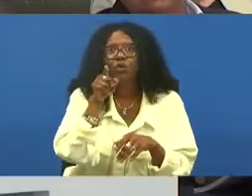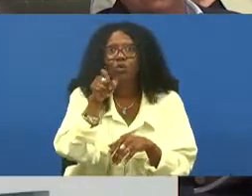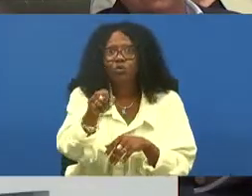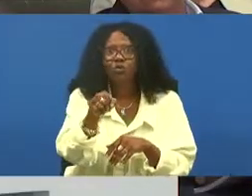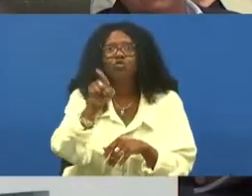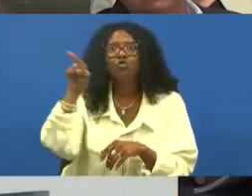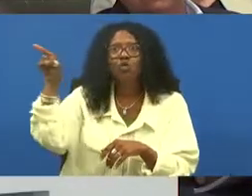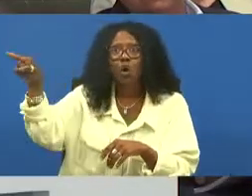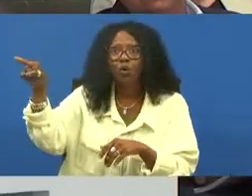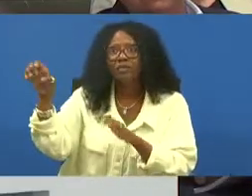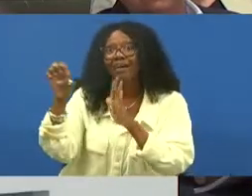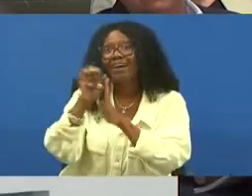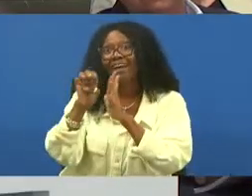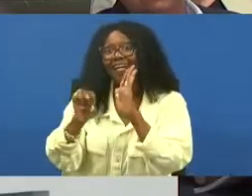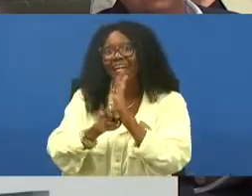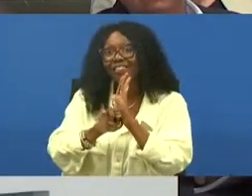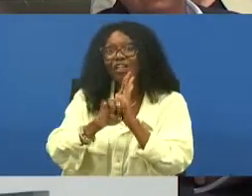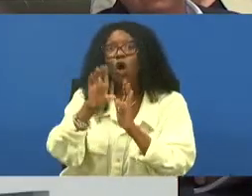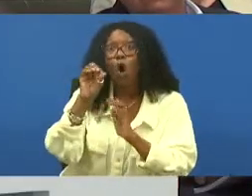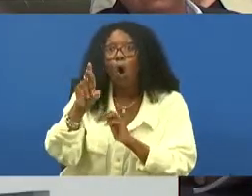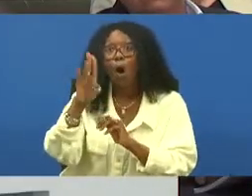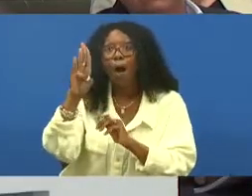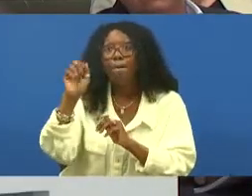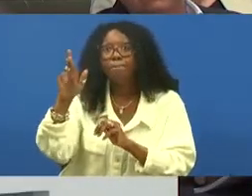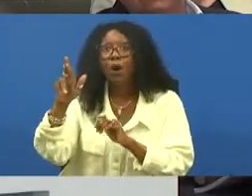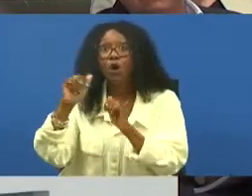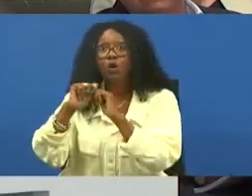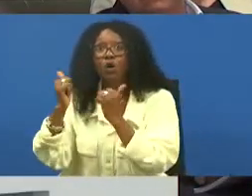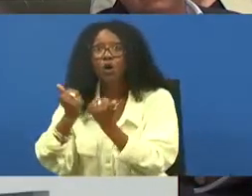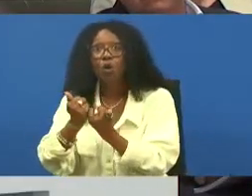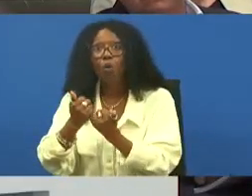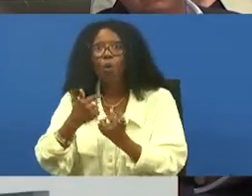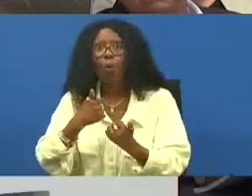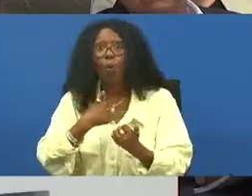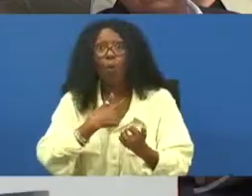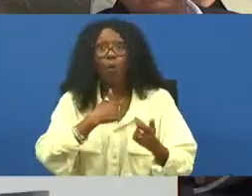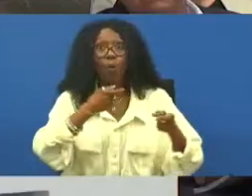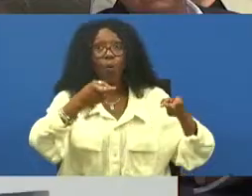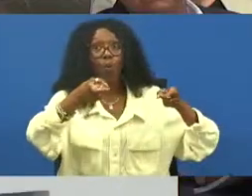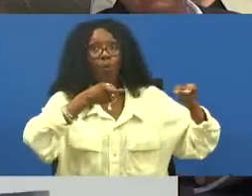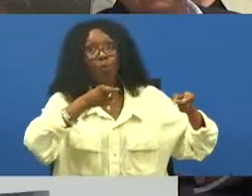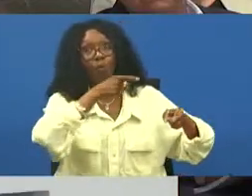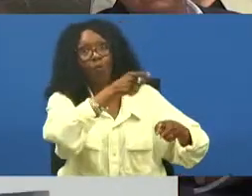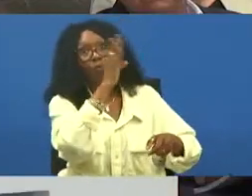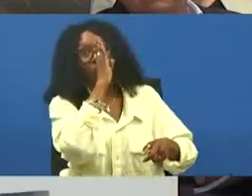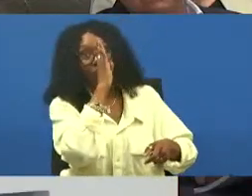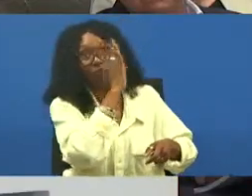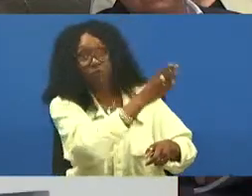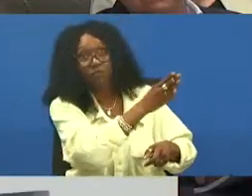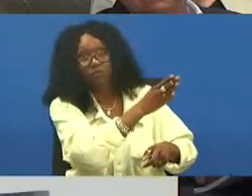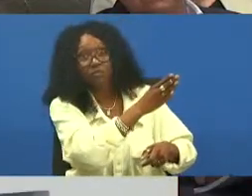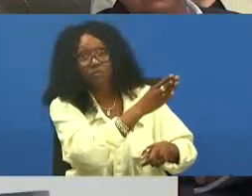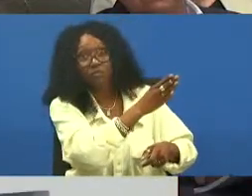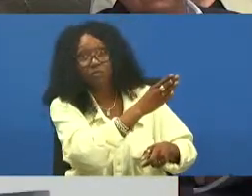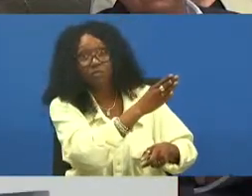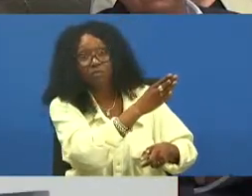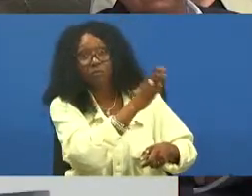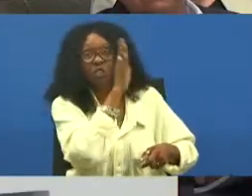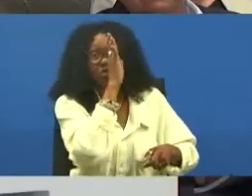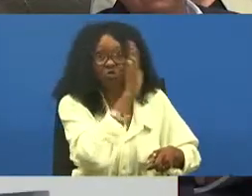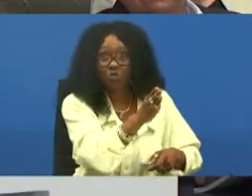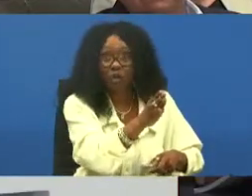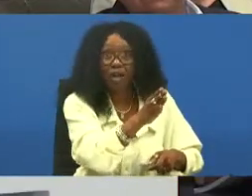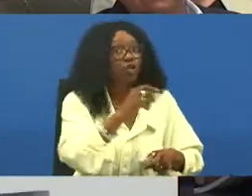Ethics Commission or the Bar Association, because I'd like to deal with you straight up instead of making it personal, all right? Don't